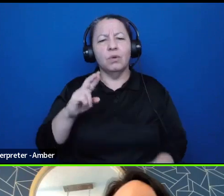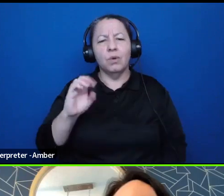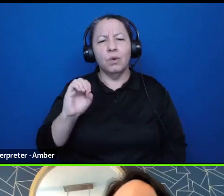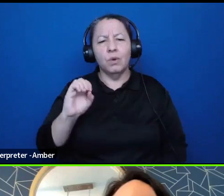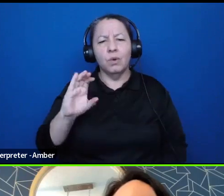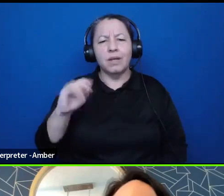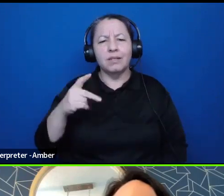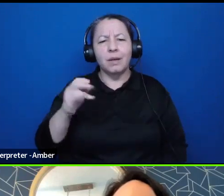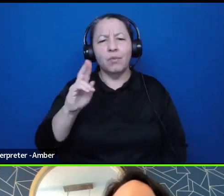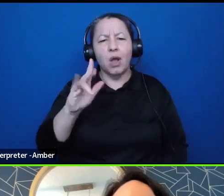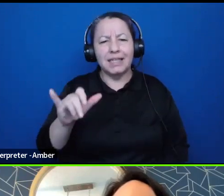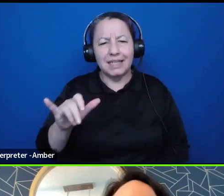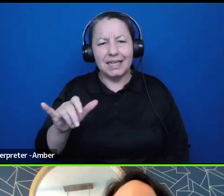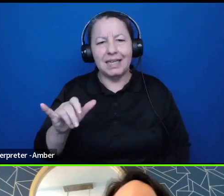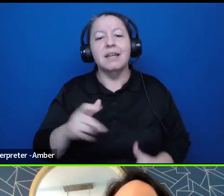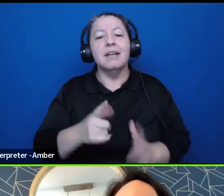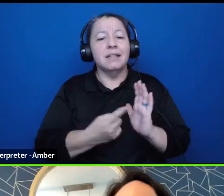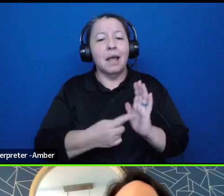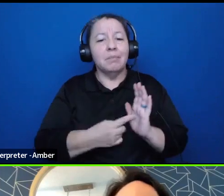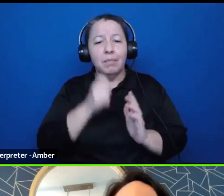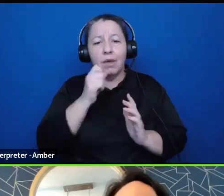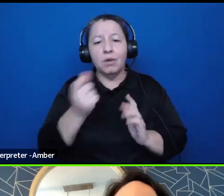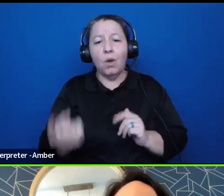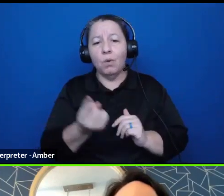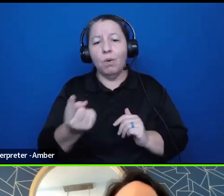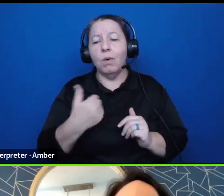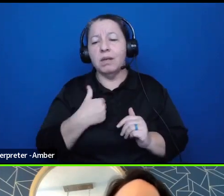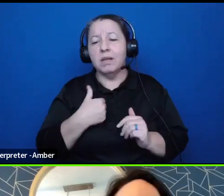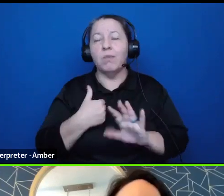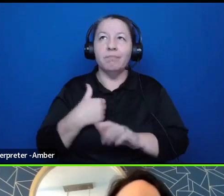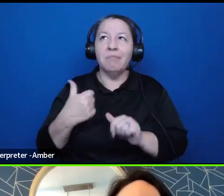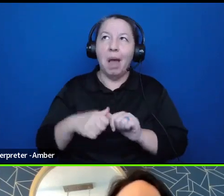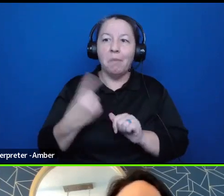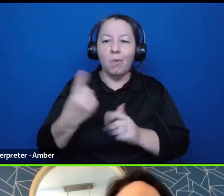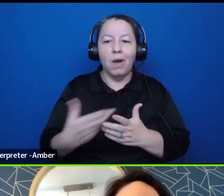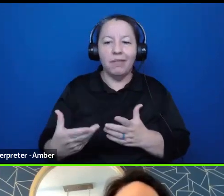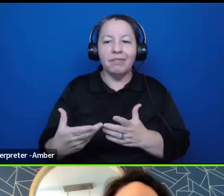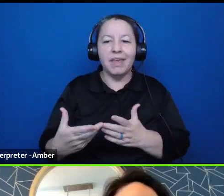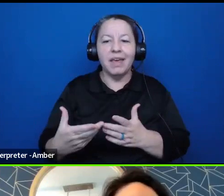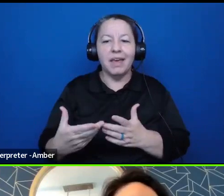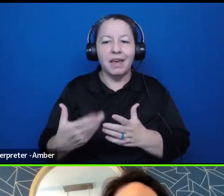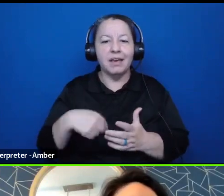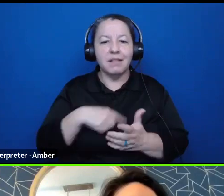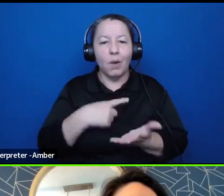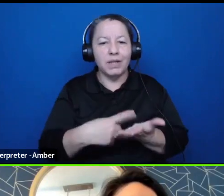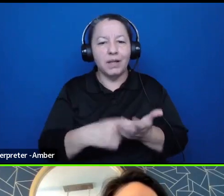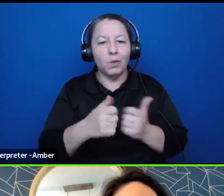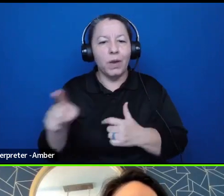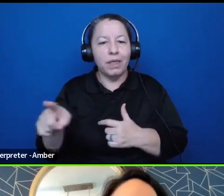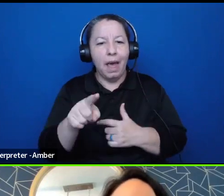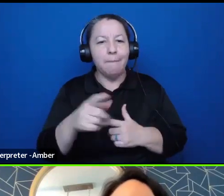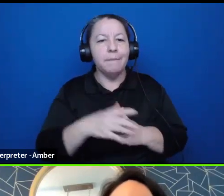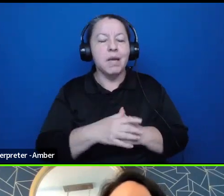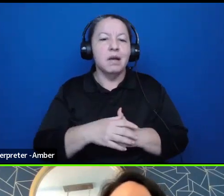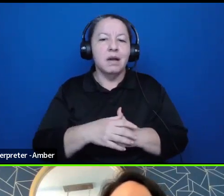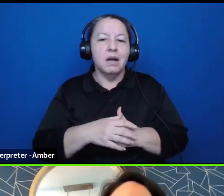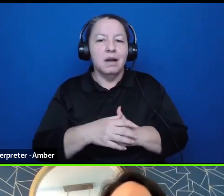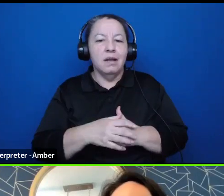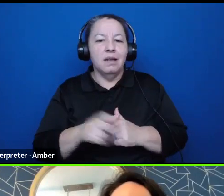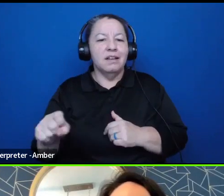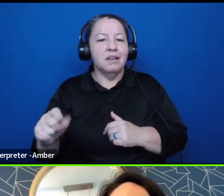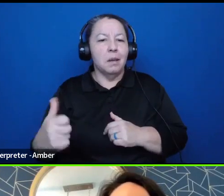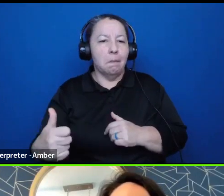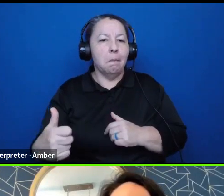you know, sometimes they don't always have, I remember one of the things we talked to them about was, they might not always